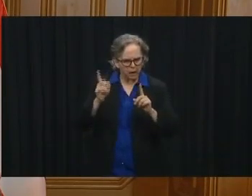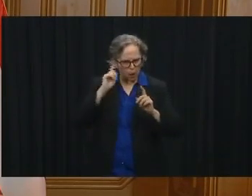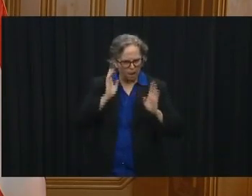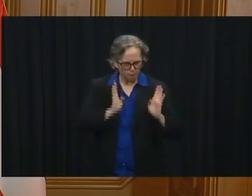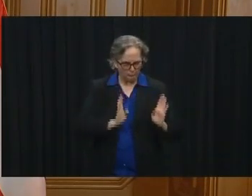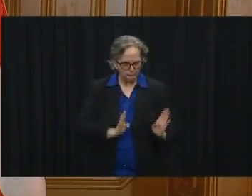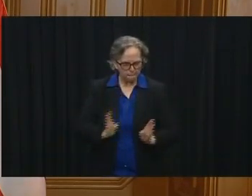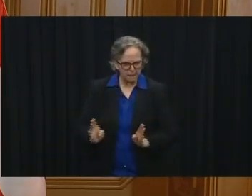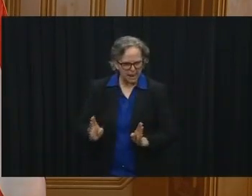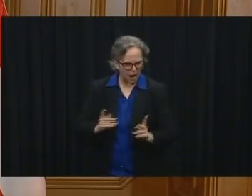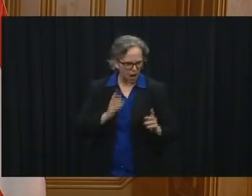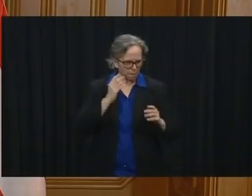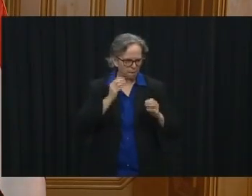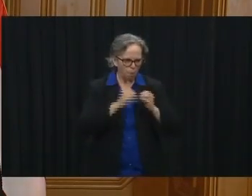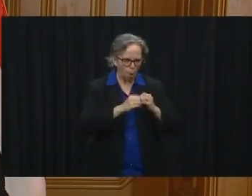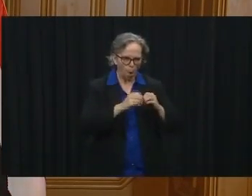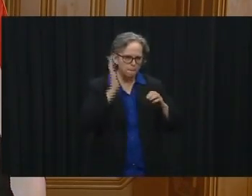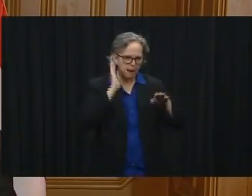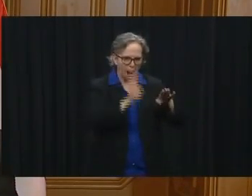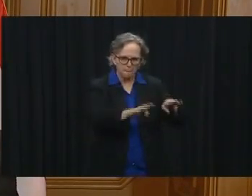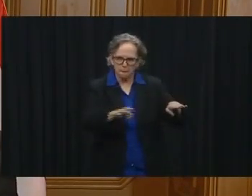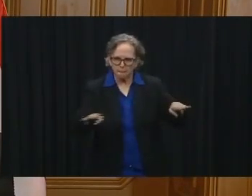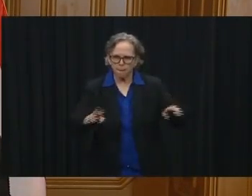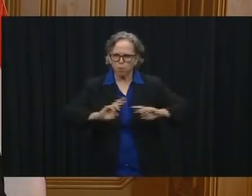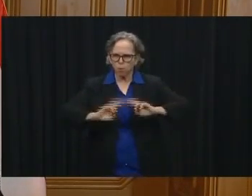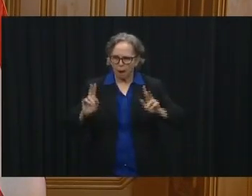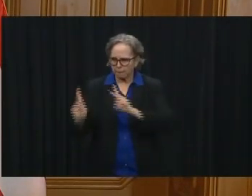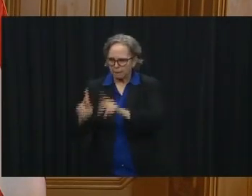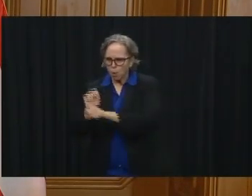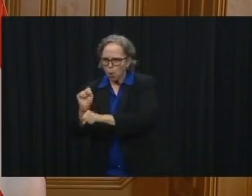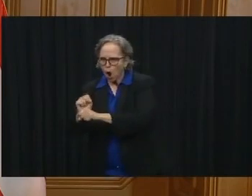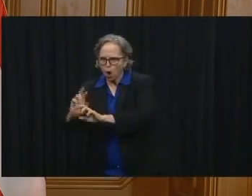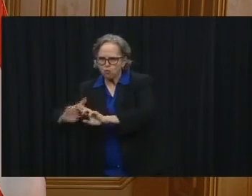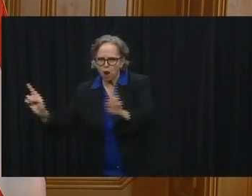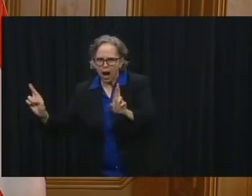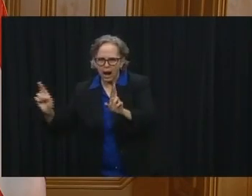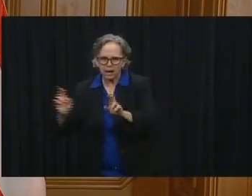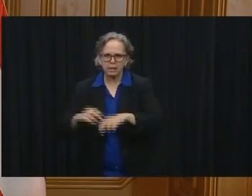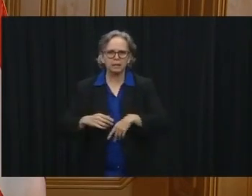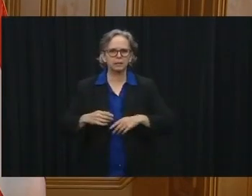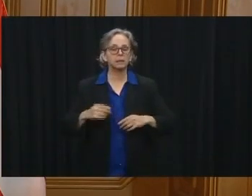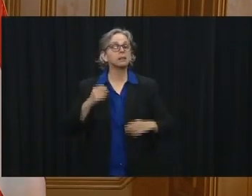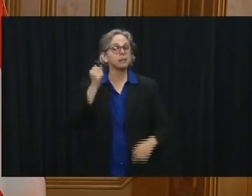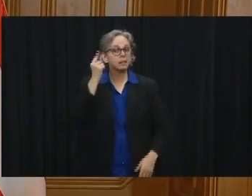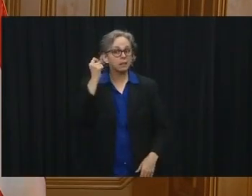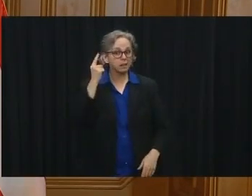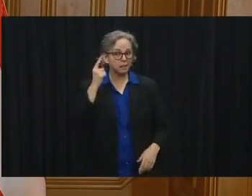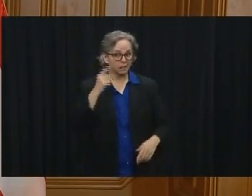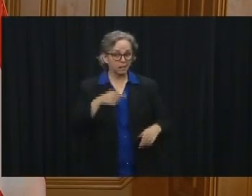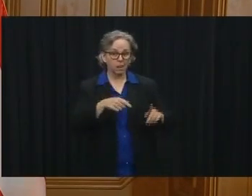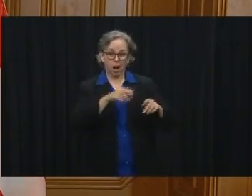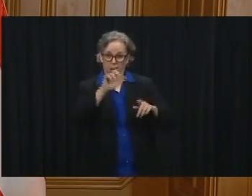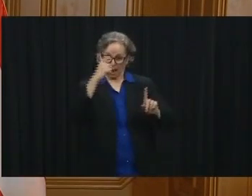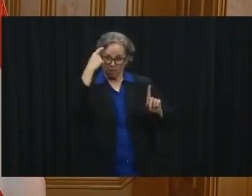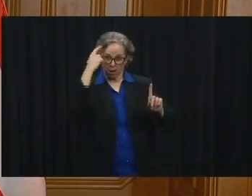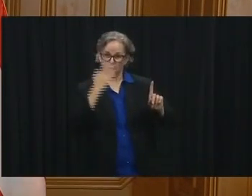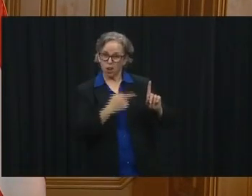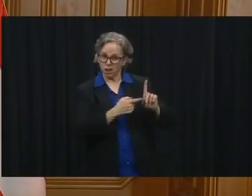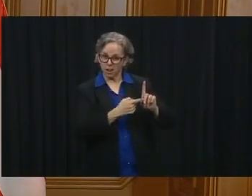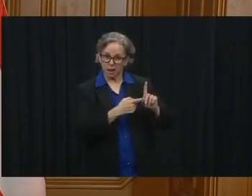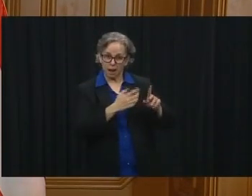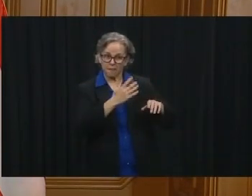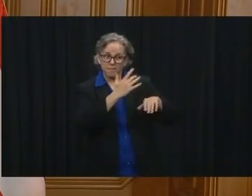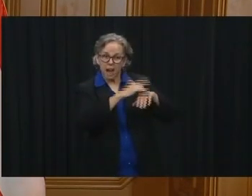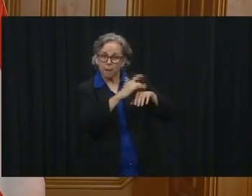of Maryland the other day. They're almost going to double their capacity. I suspect that we will be fairly close to